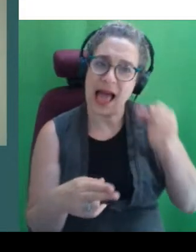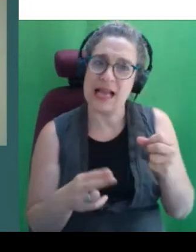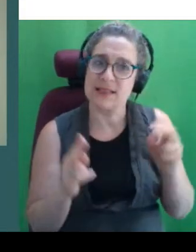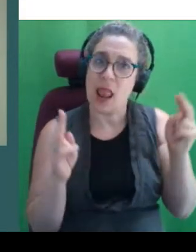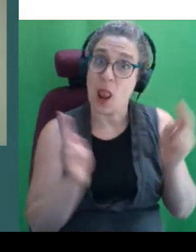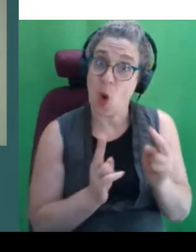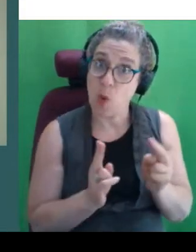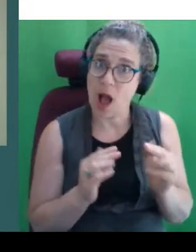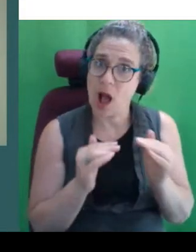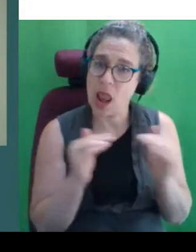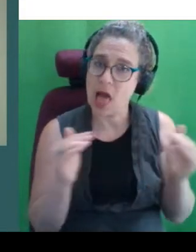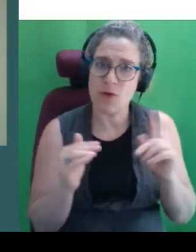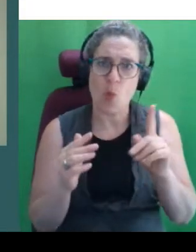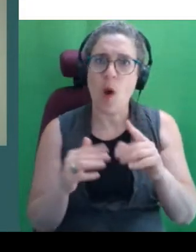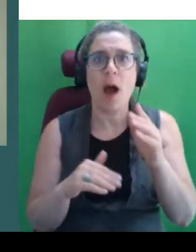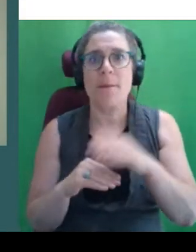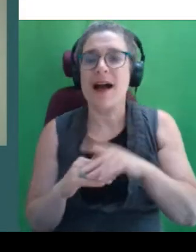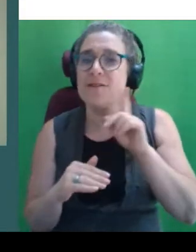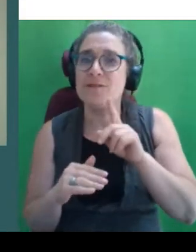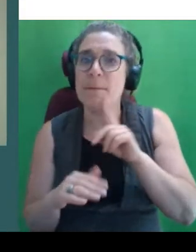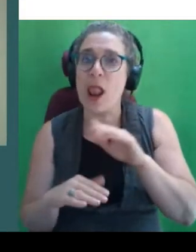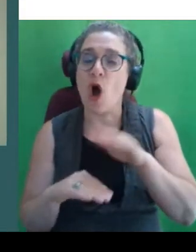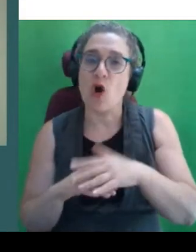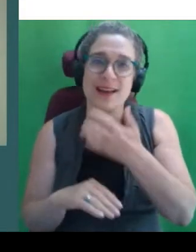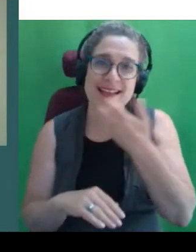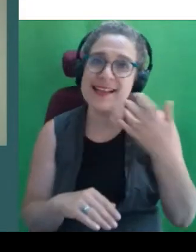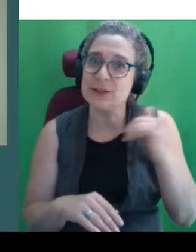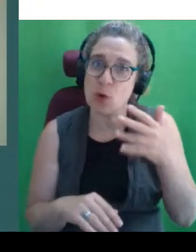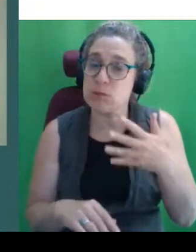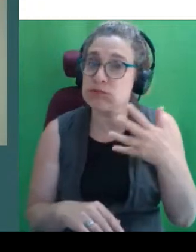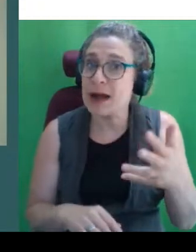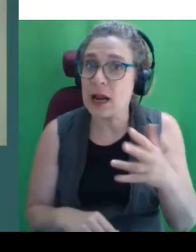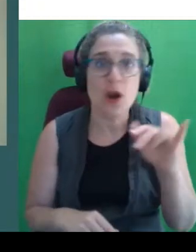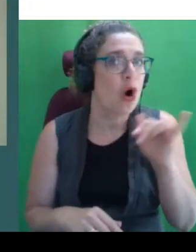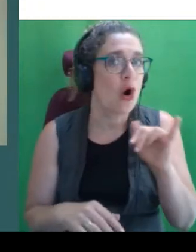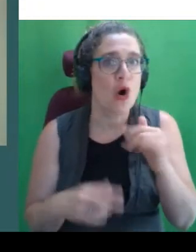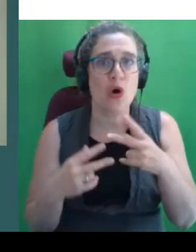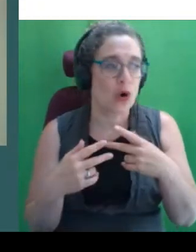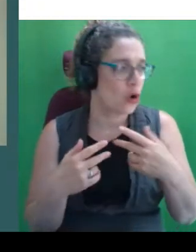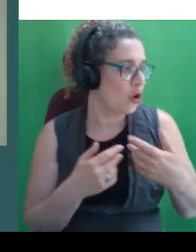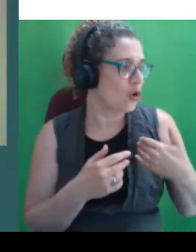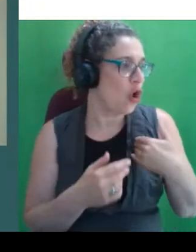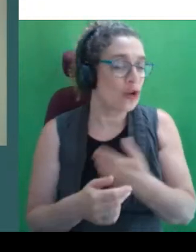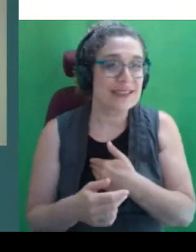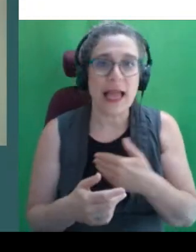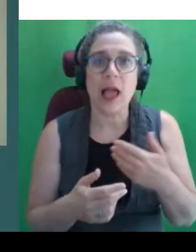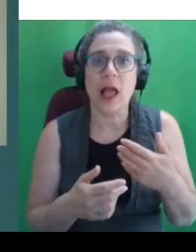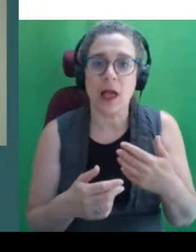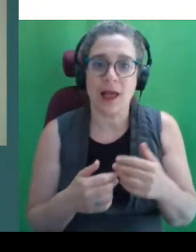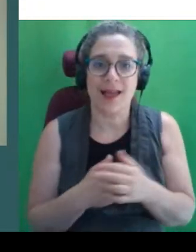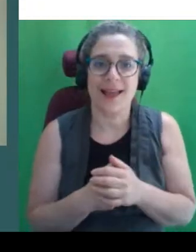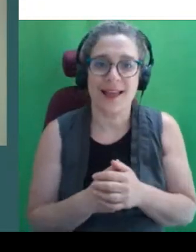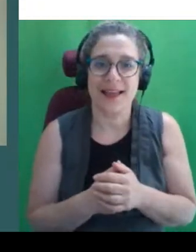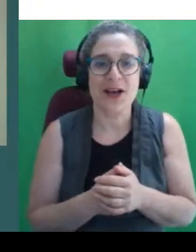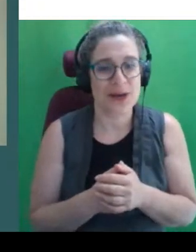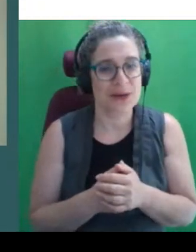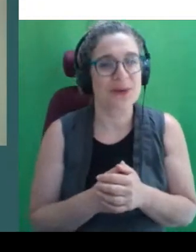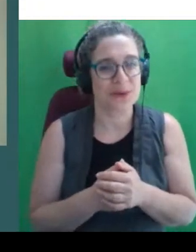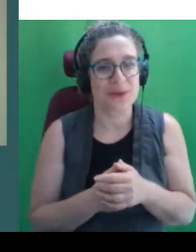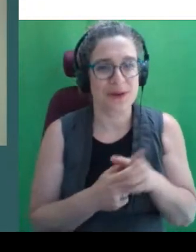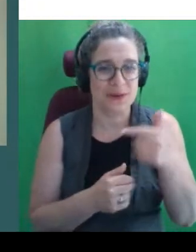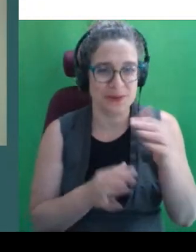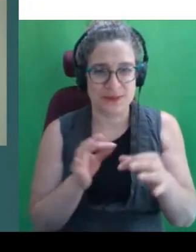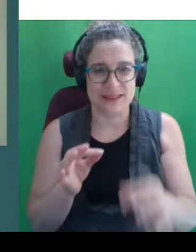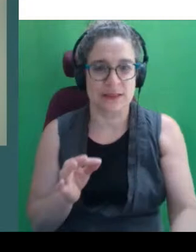What about females on heat, or pregnant females, or nursing females? Oh, that's a very good question.